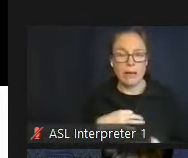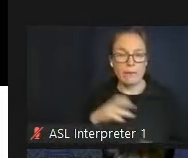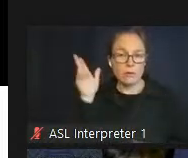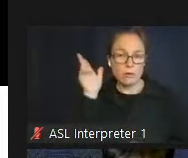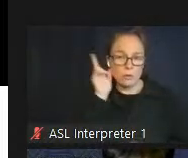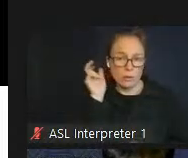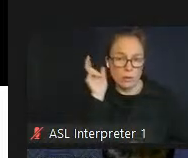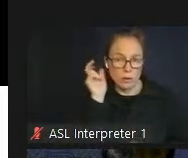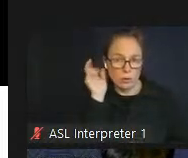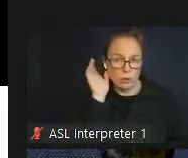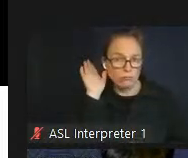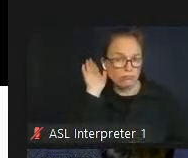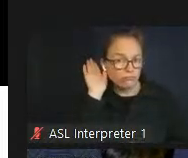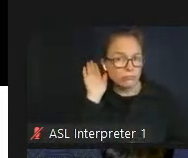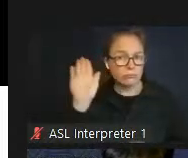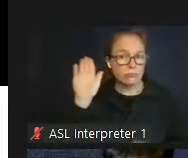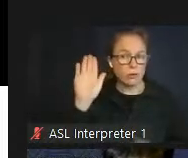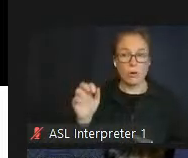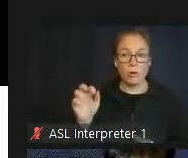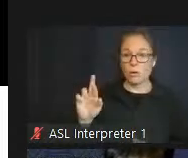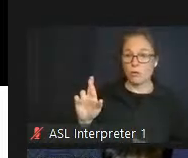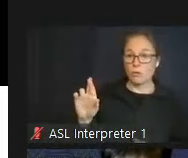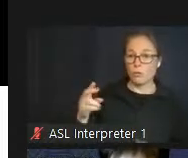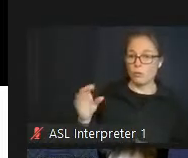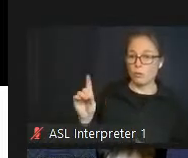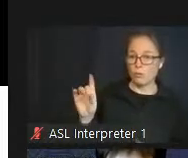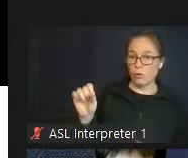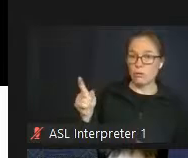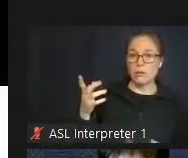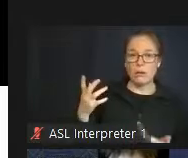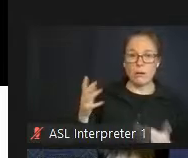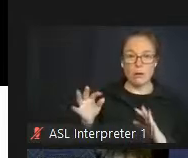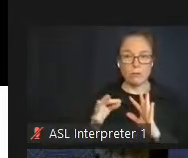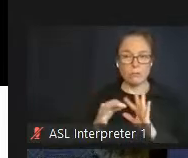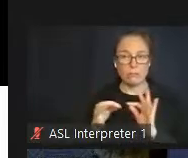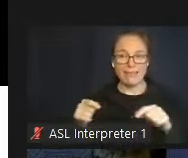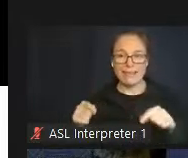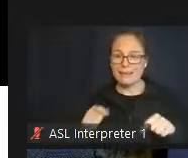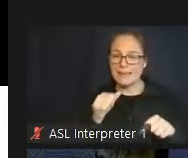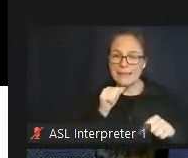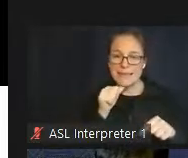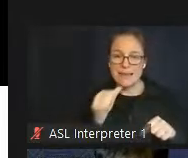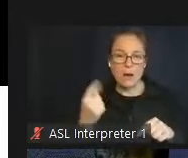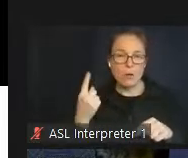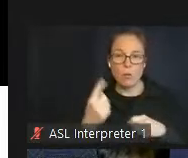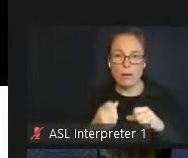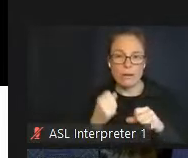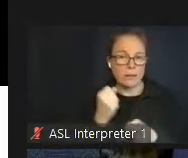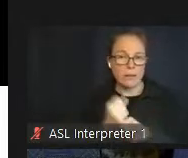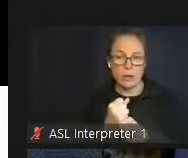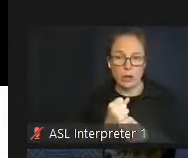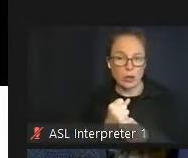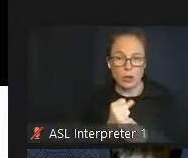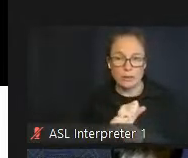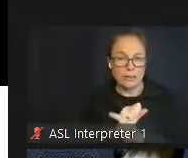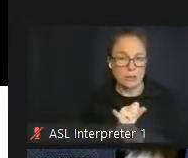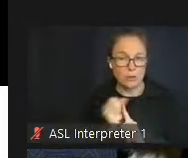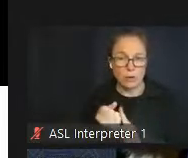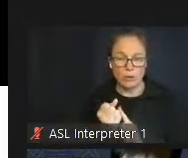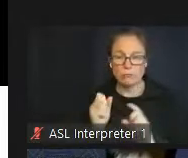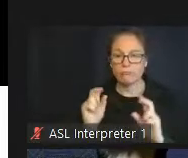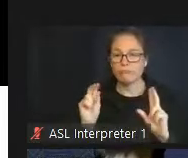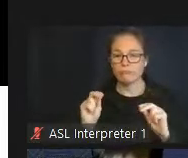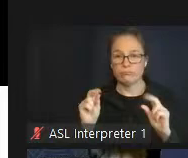as Mr. Rhodes has indicated, this is not a one-year budget situation. We are, in